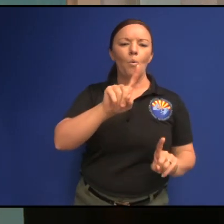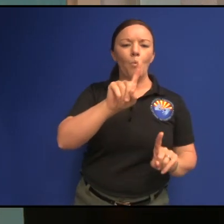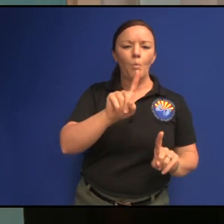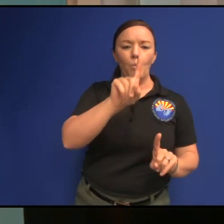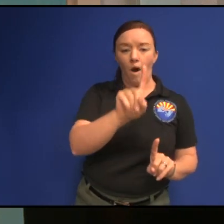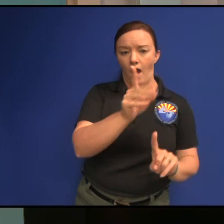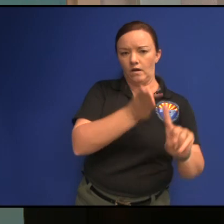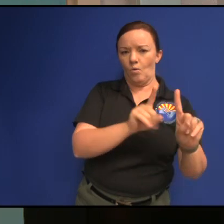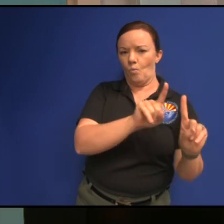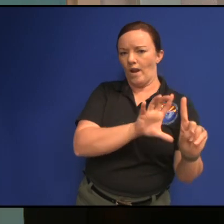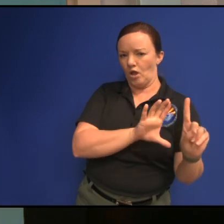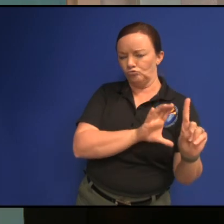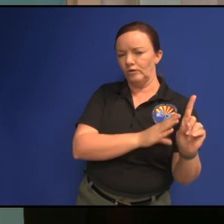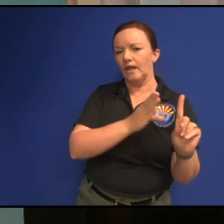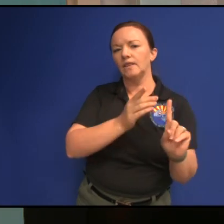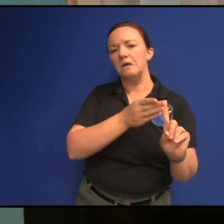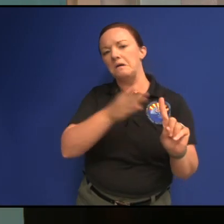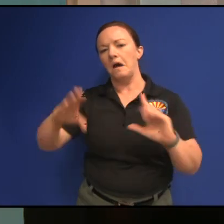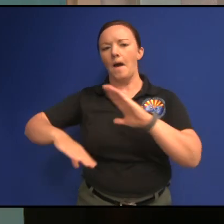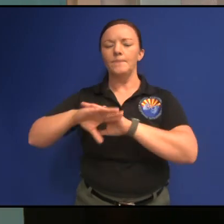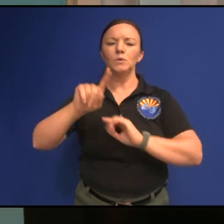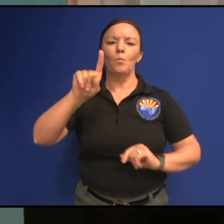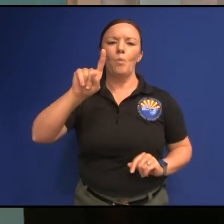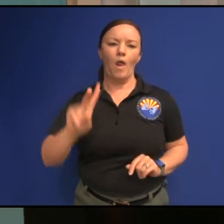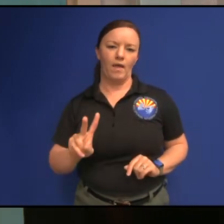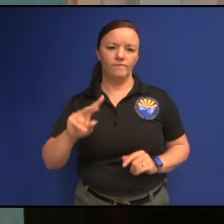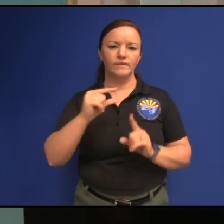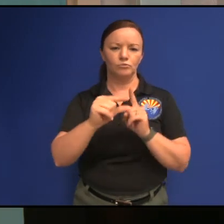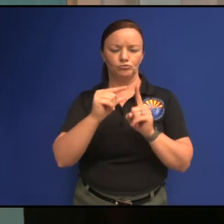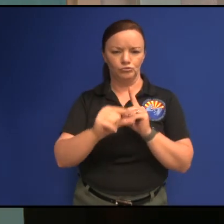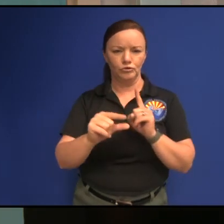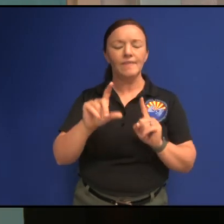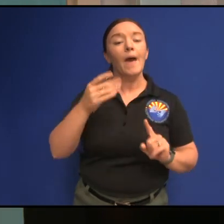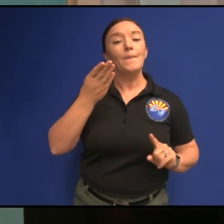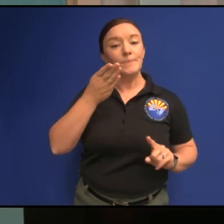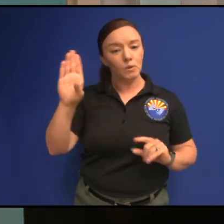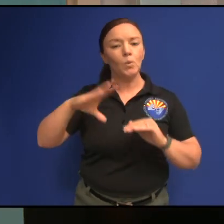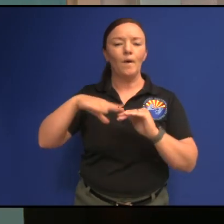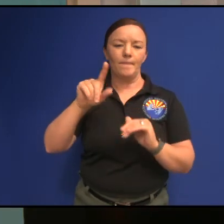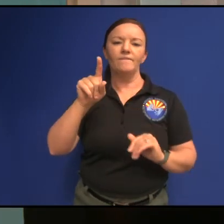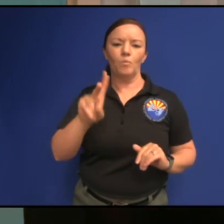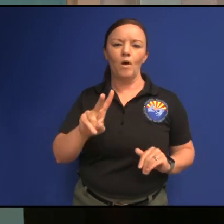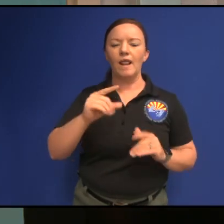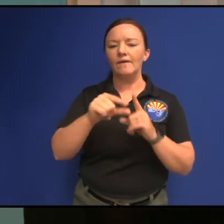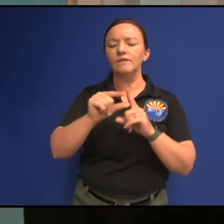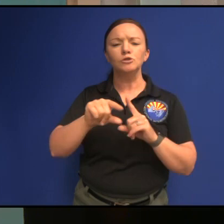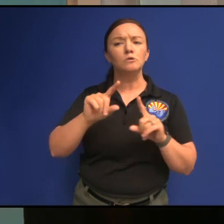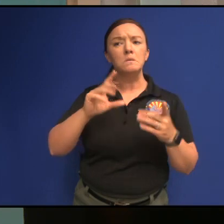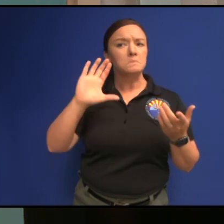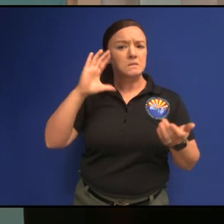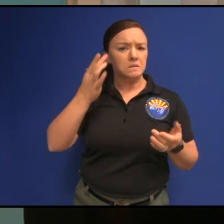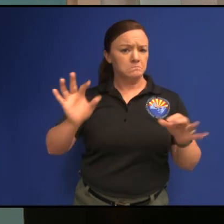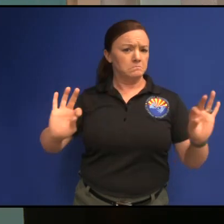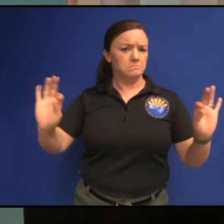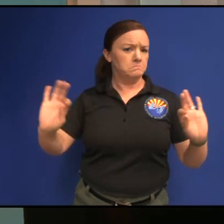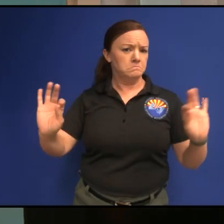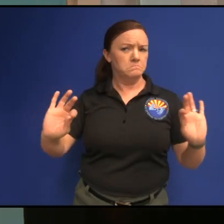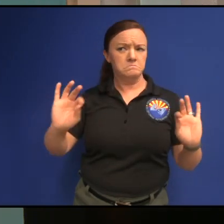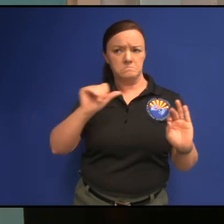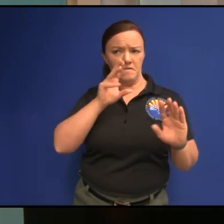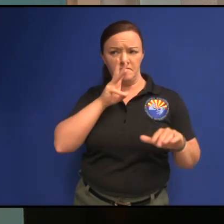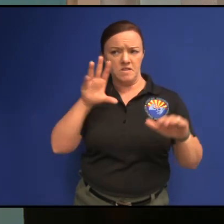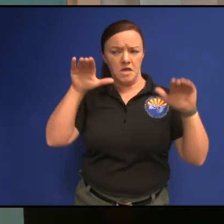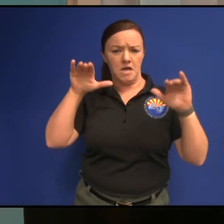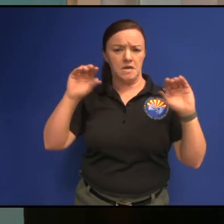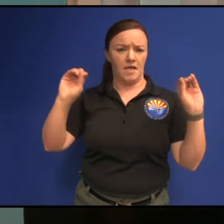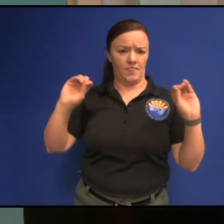blue colors to start getting anything above a 1/2 inch. So you would think that's not a lot of rain. That's probably not something that would cause a flood, and